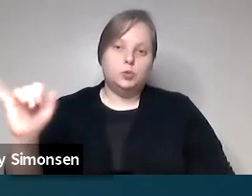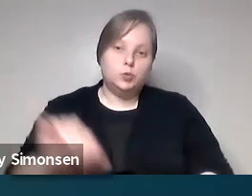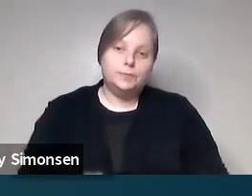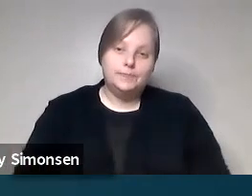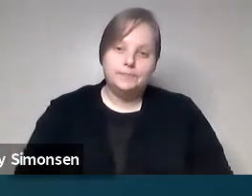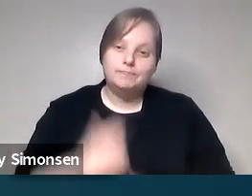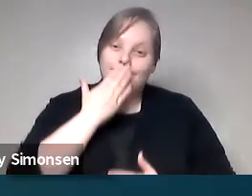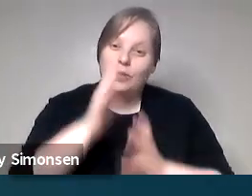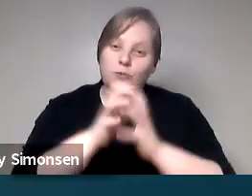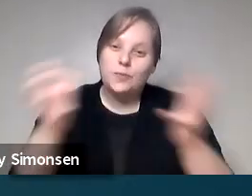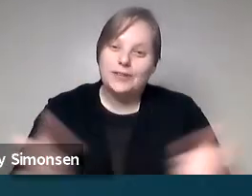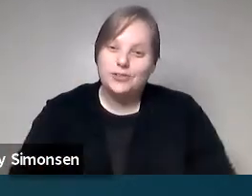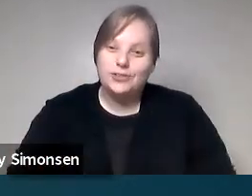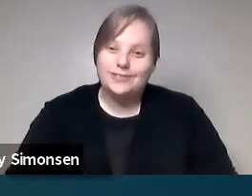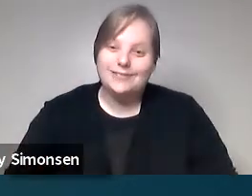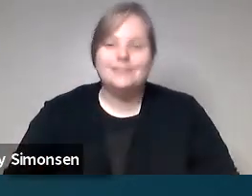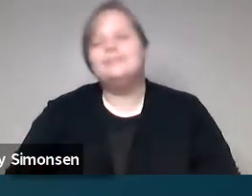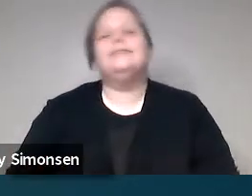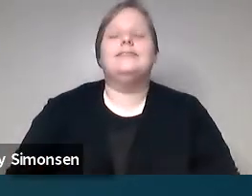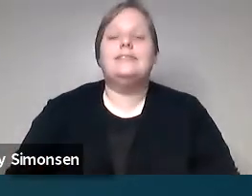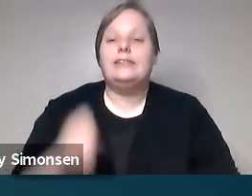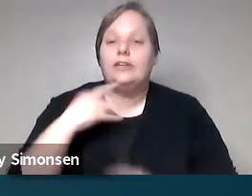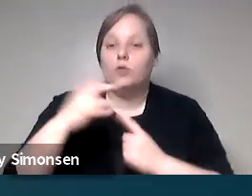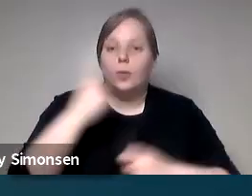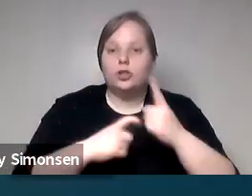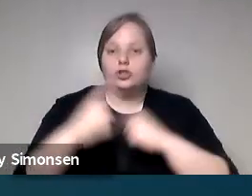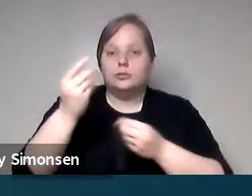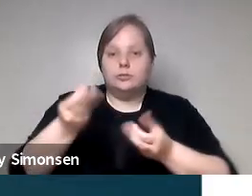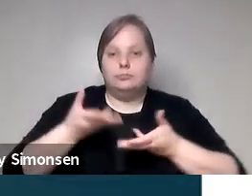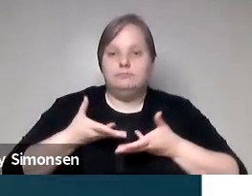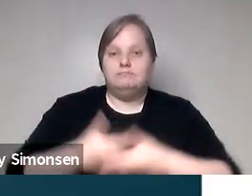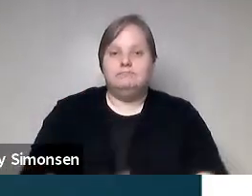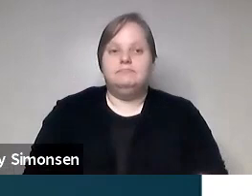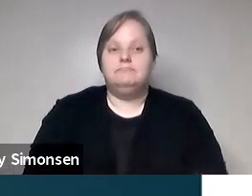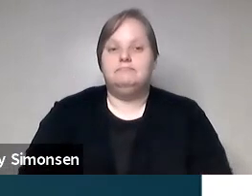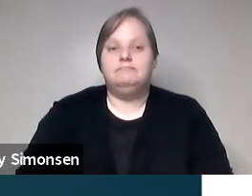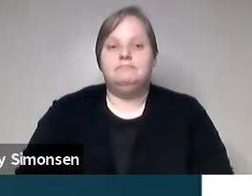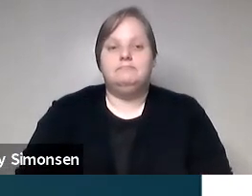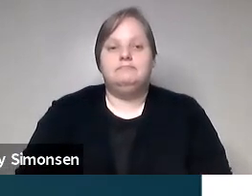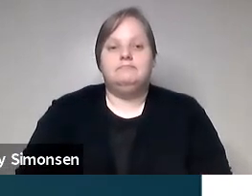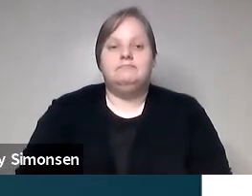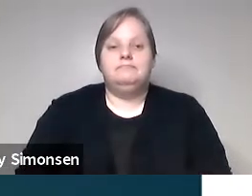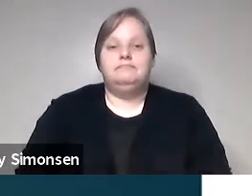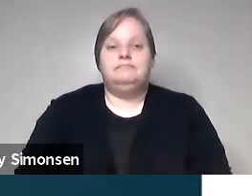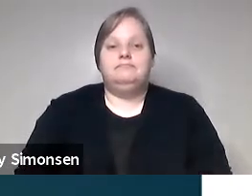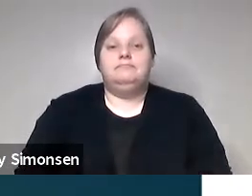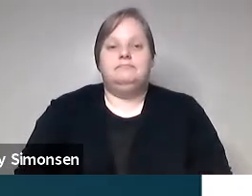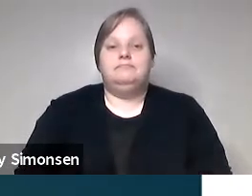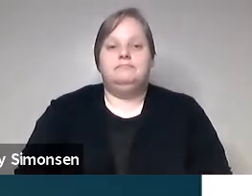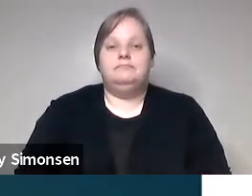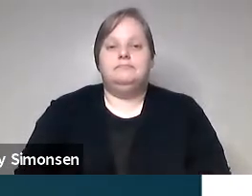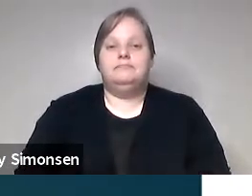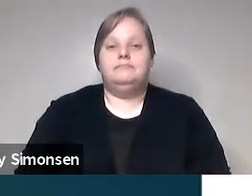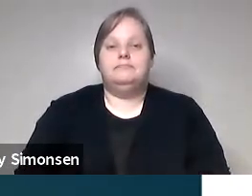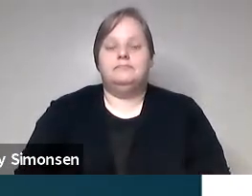Thank you much. And if you do have questions, we can answer them now for you.